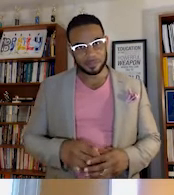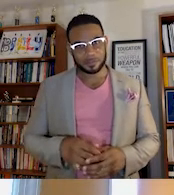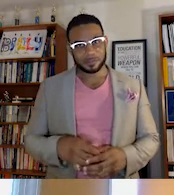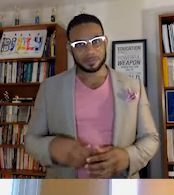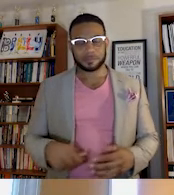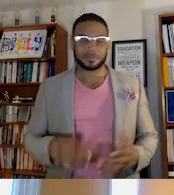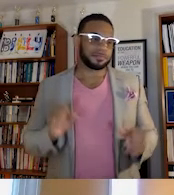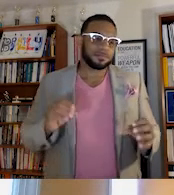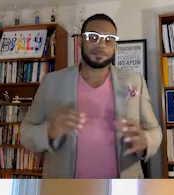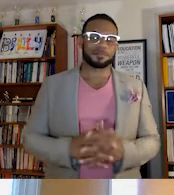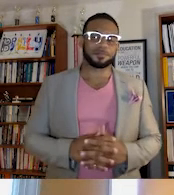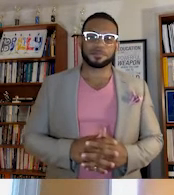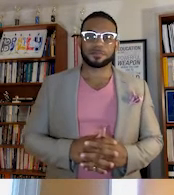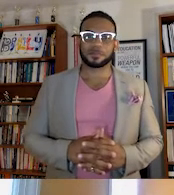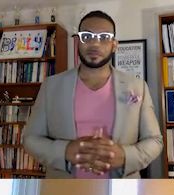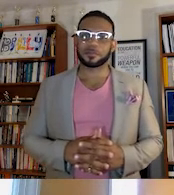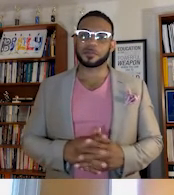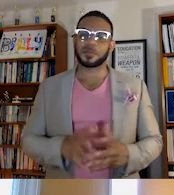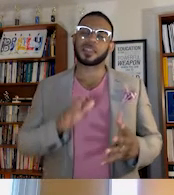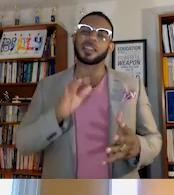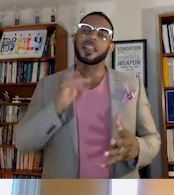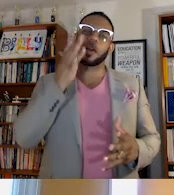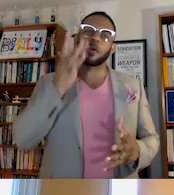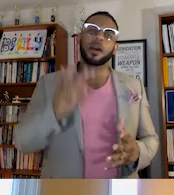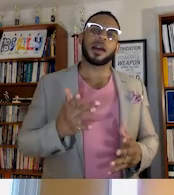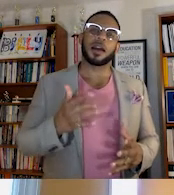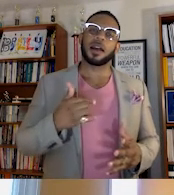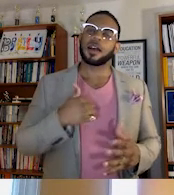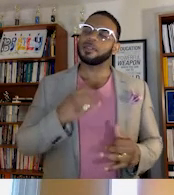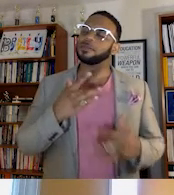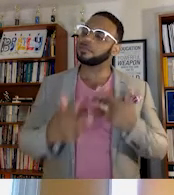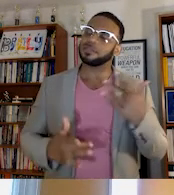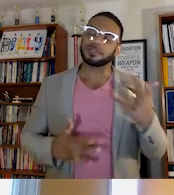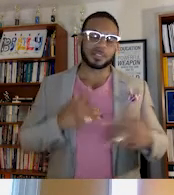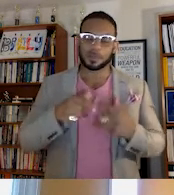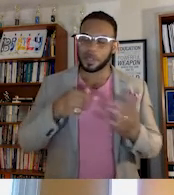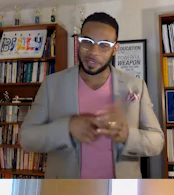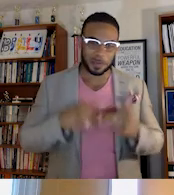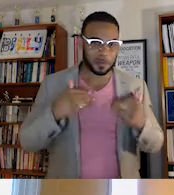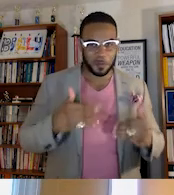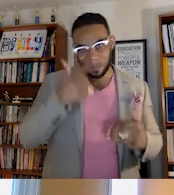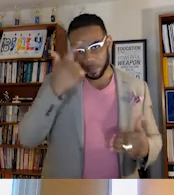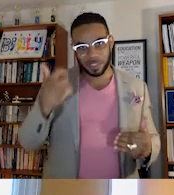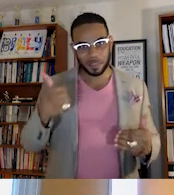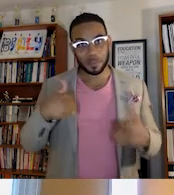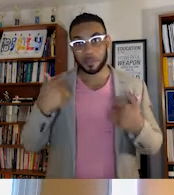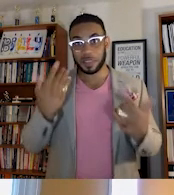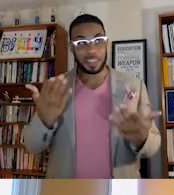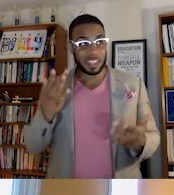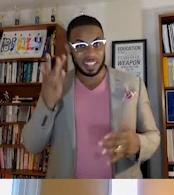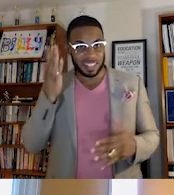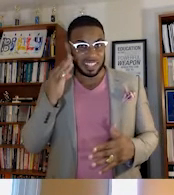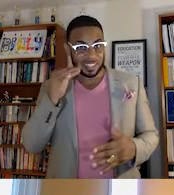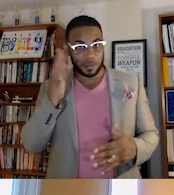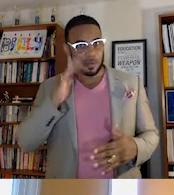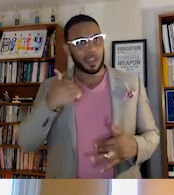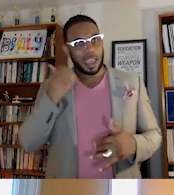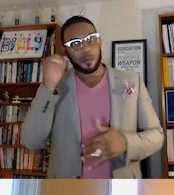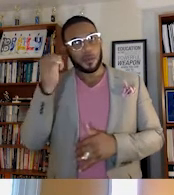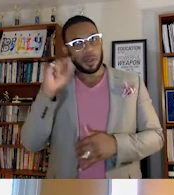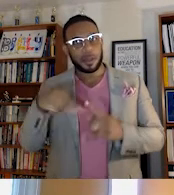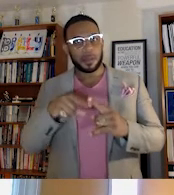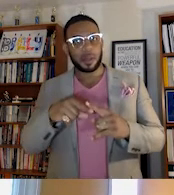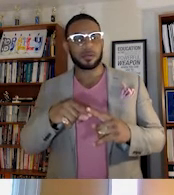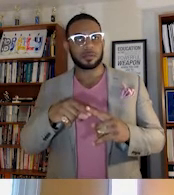Yeah. So, that's why I'm so excited about this movement, because we've been here before. We've had protests